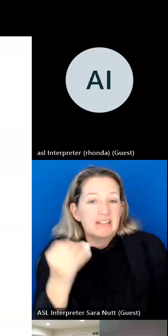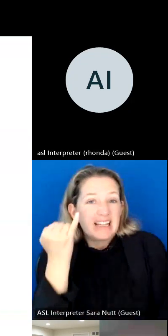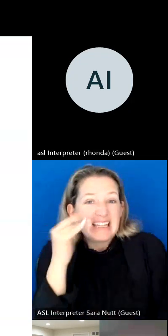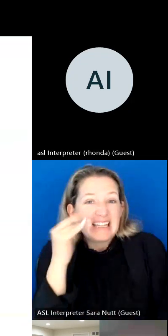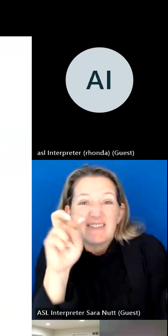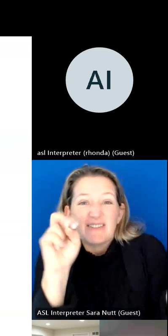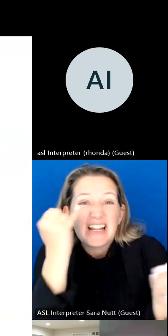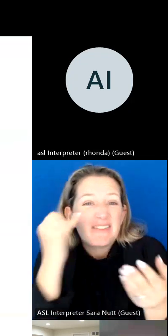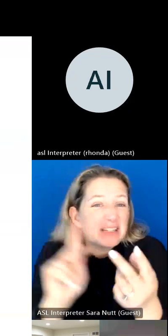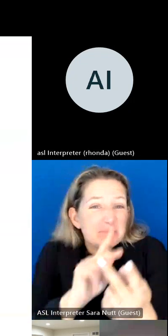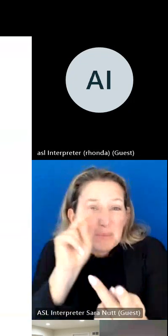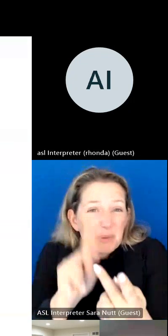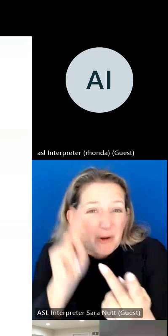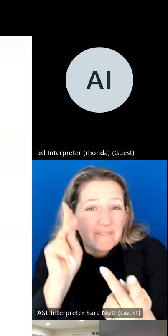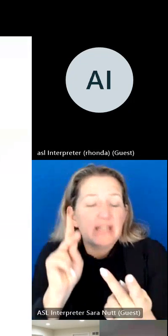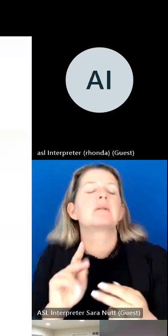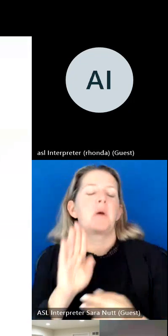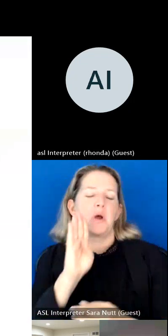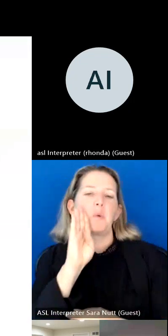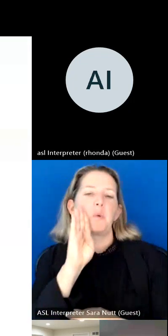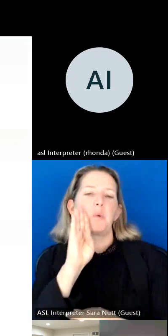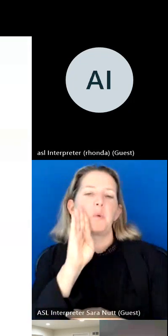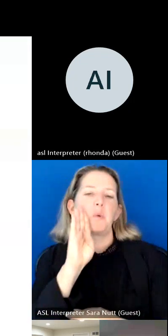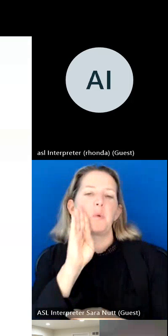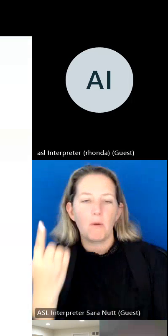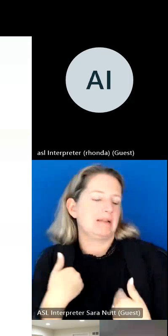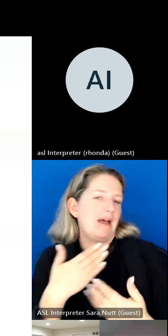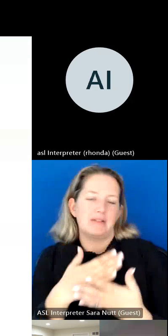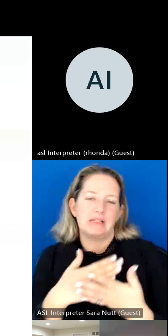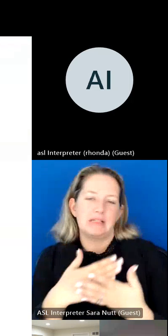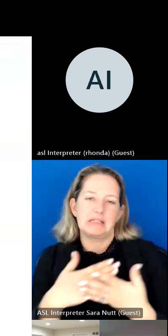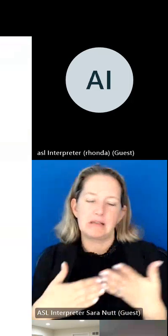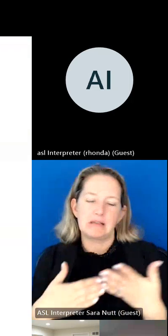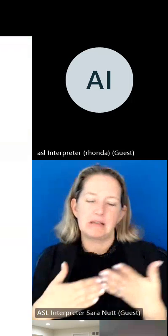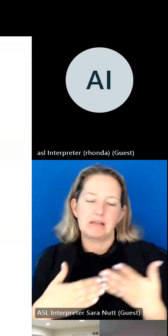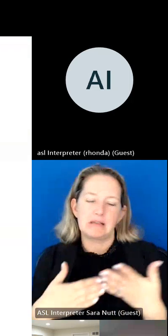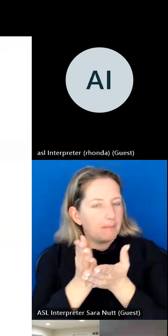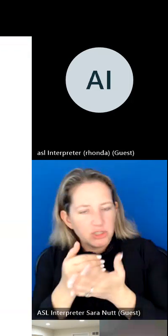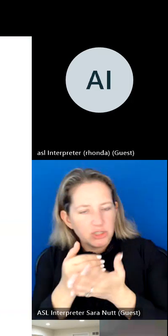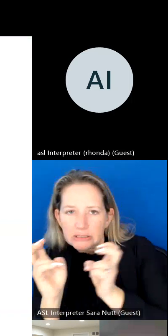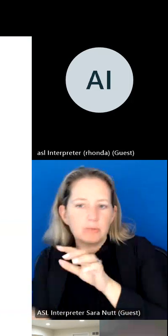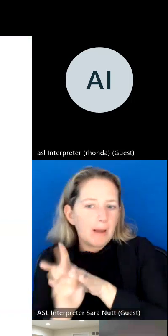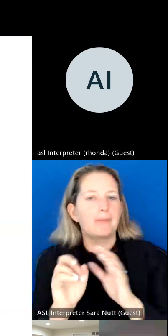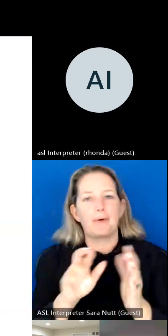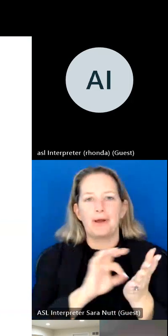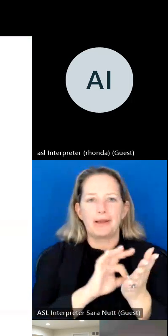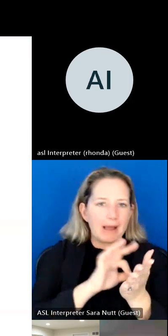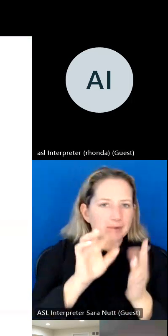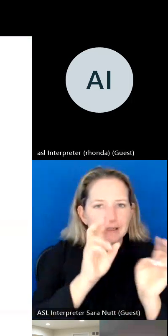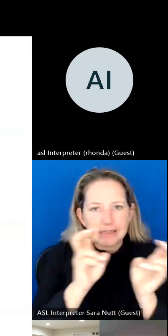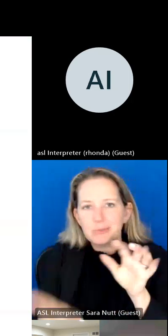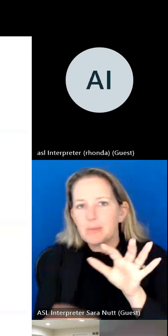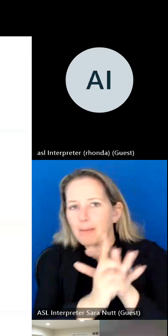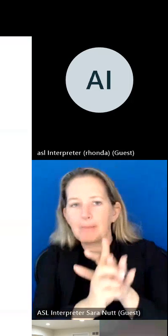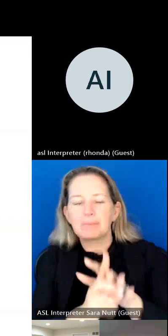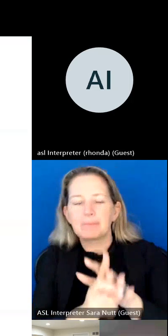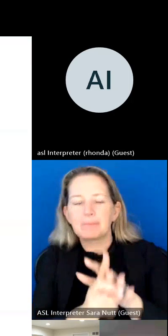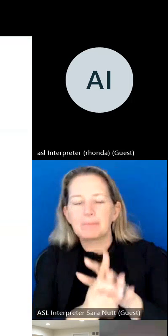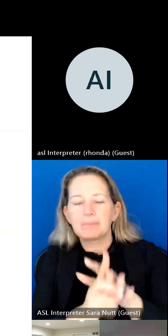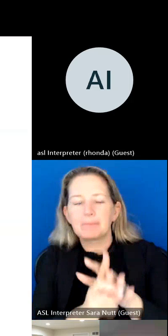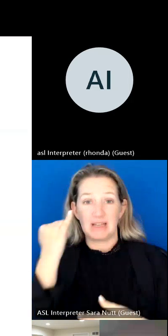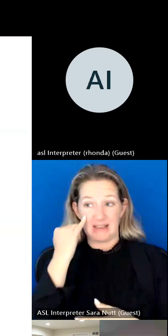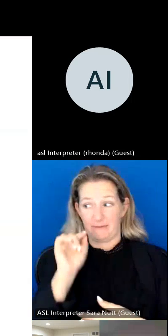accounting or budgetary accounting issue that pops up. So, if you are not an accountant, and I am